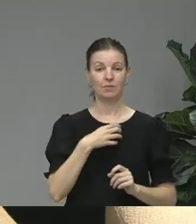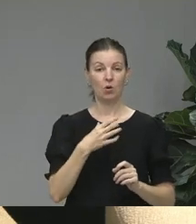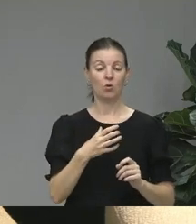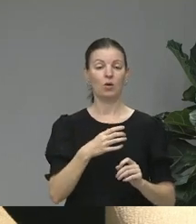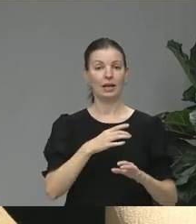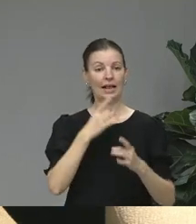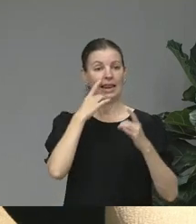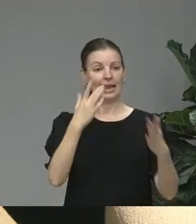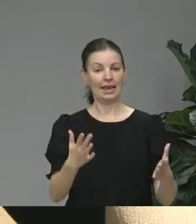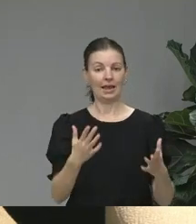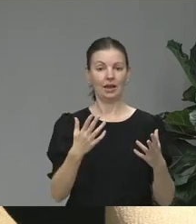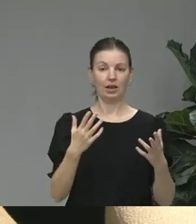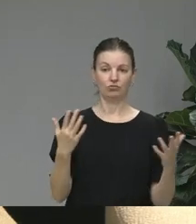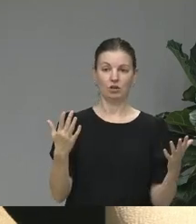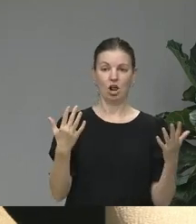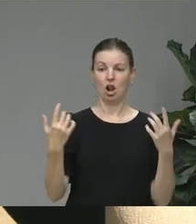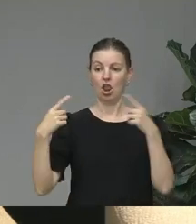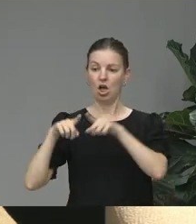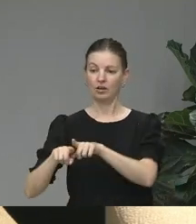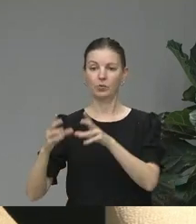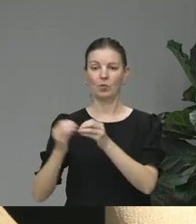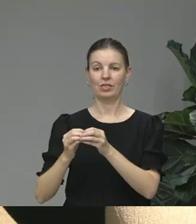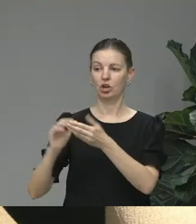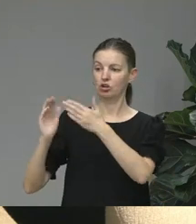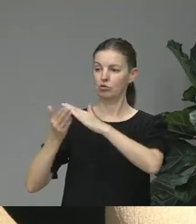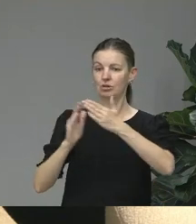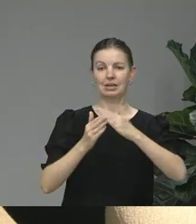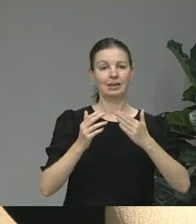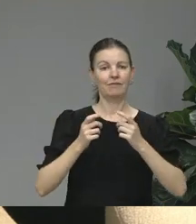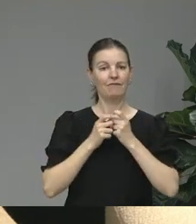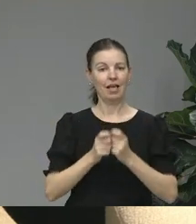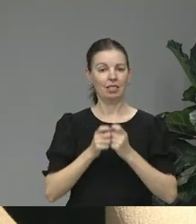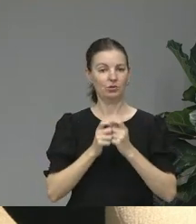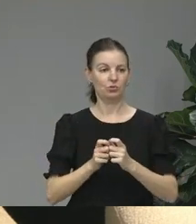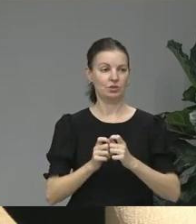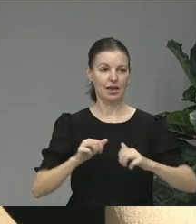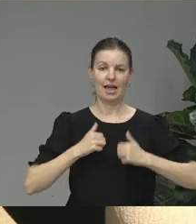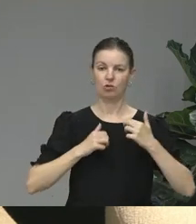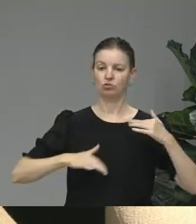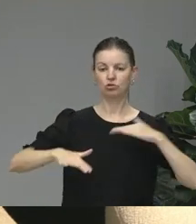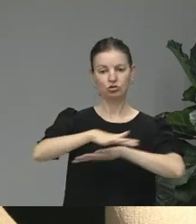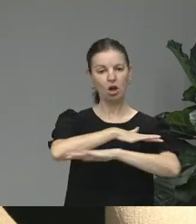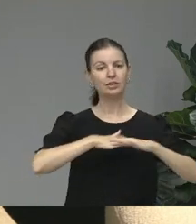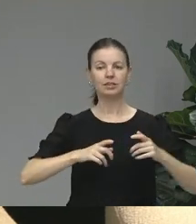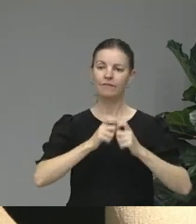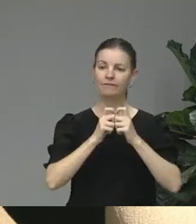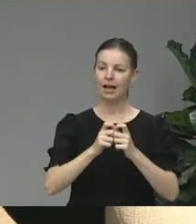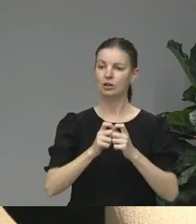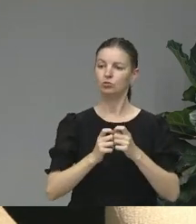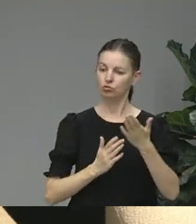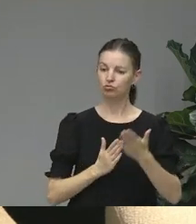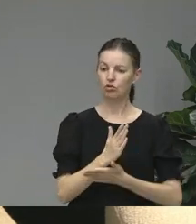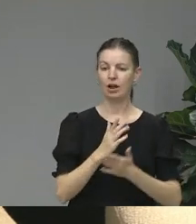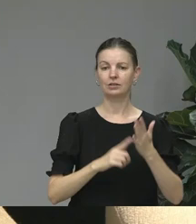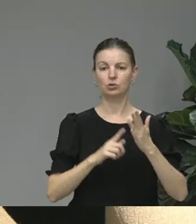to community values, that we as a society, really value the right to housing, the